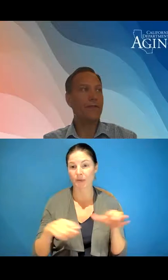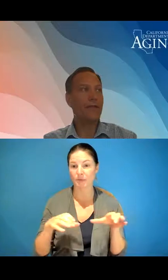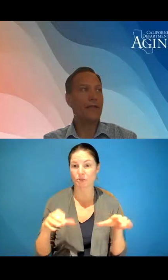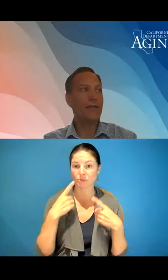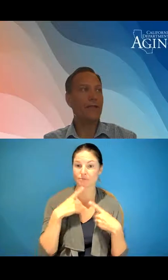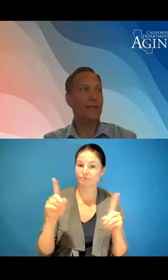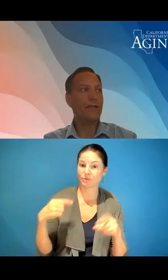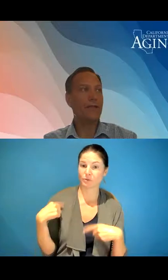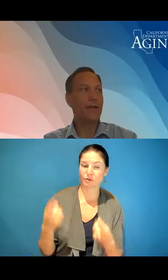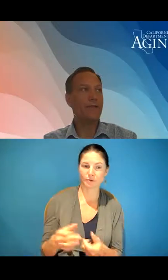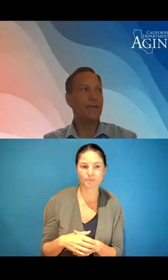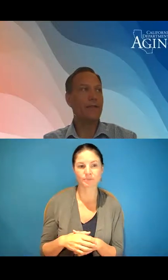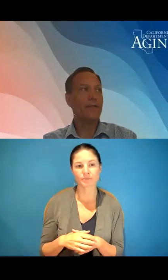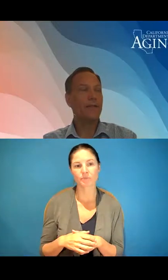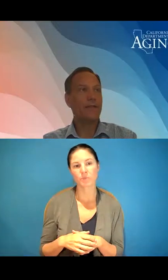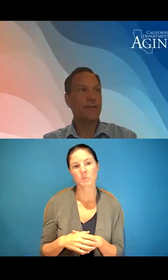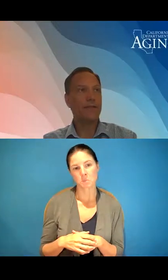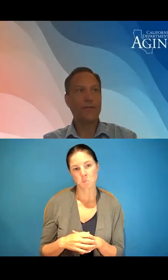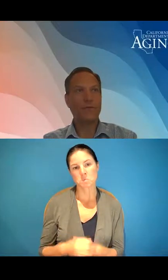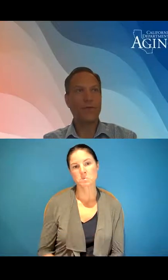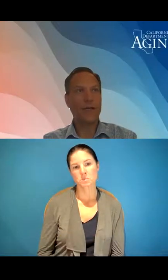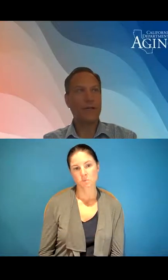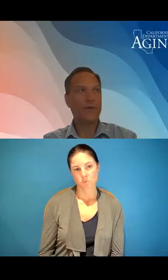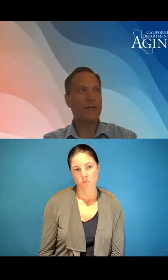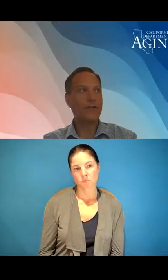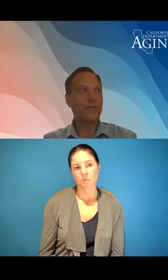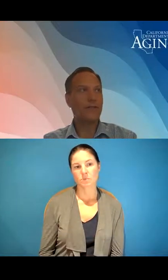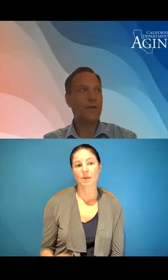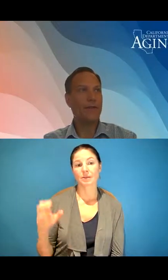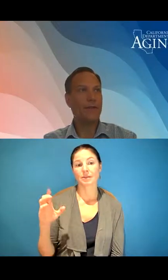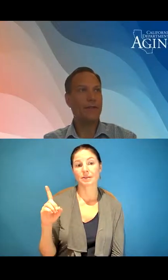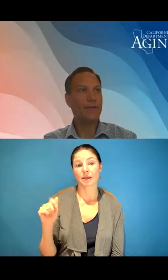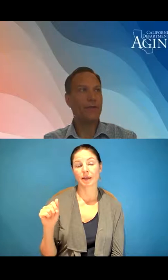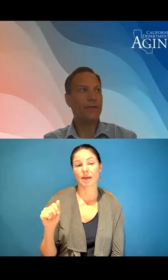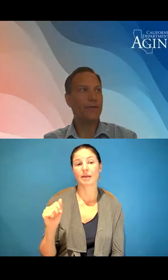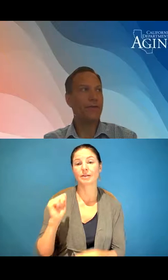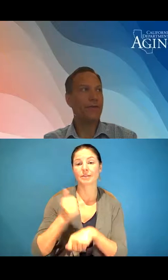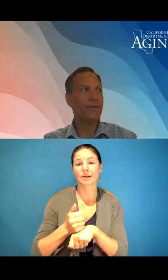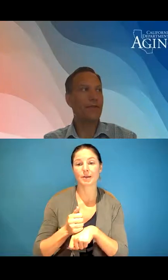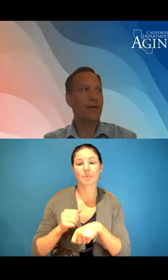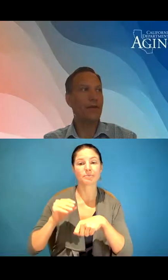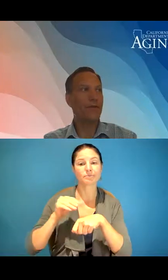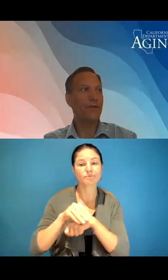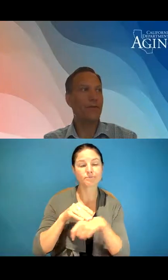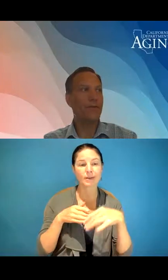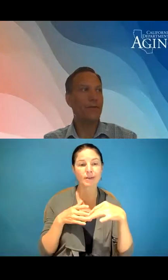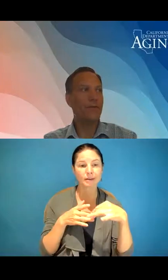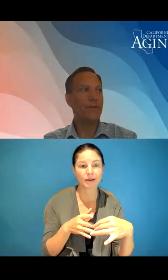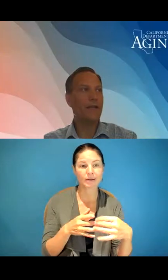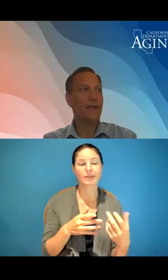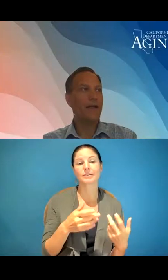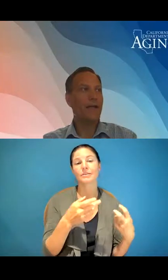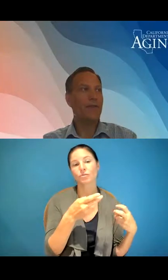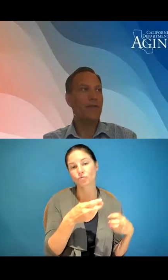previously, CBAS did issue guidance to transition participants back into in-person services by October